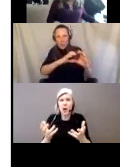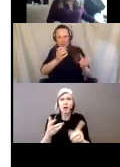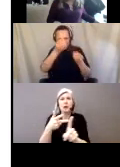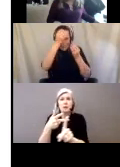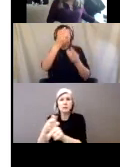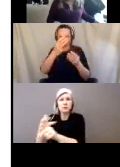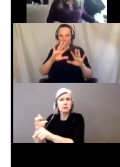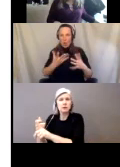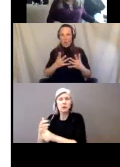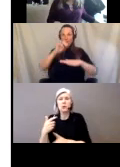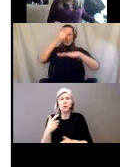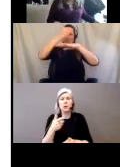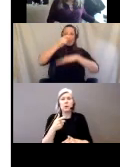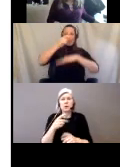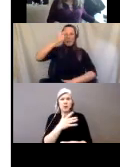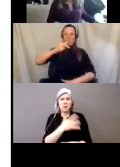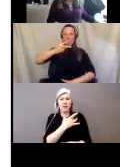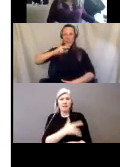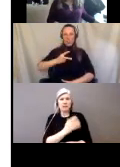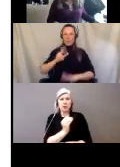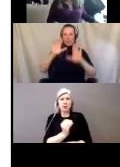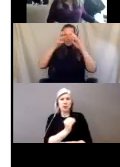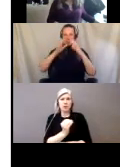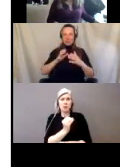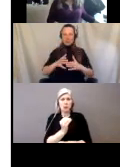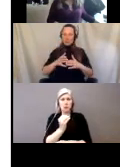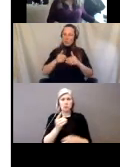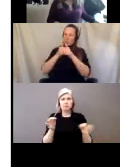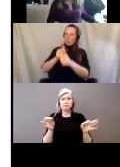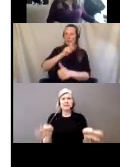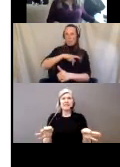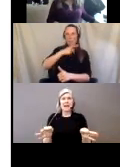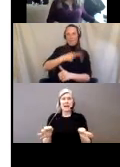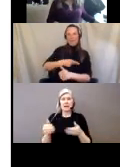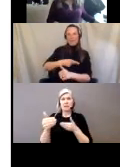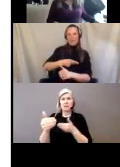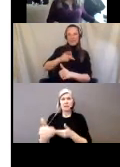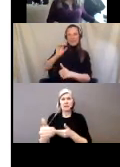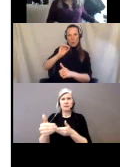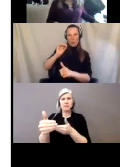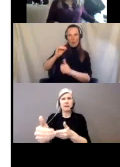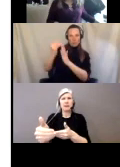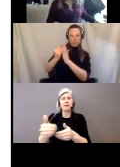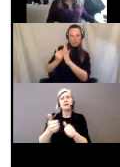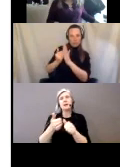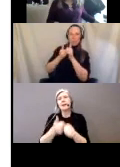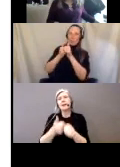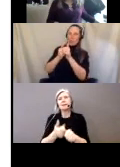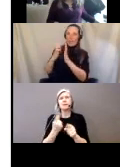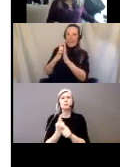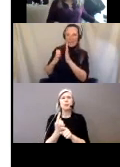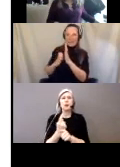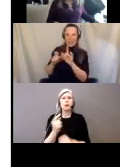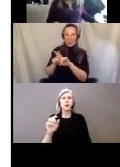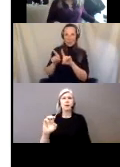based on an ethical framework. And everyone will get the vaccine in